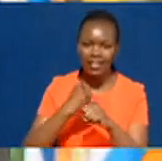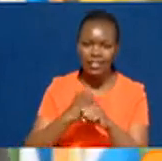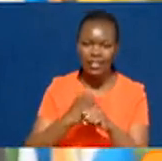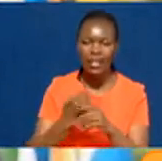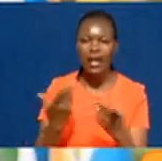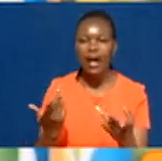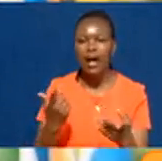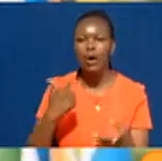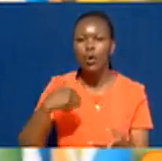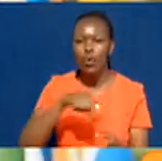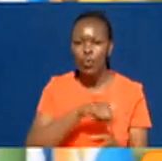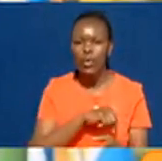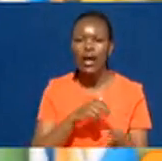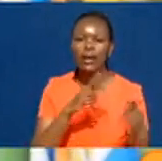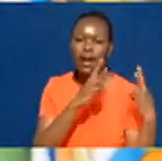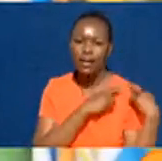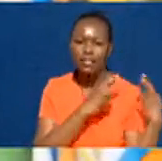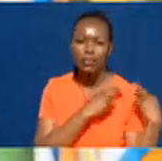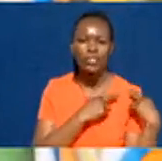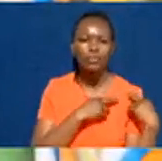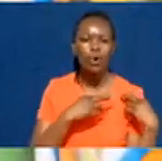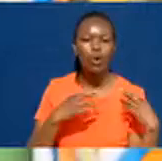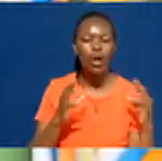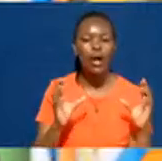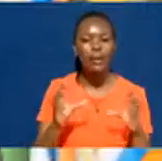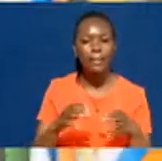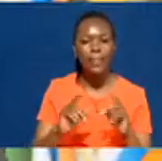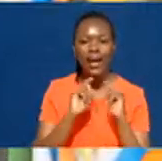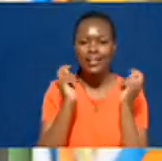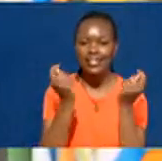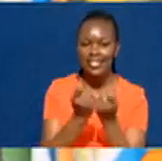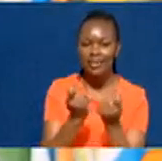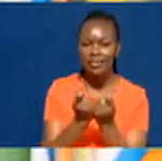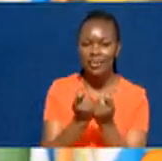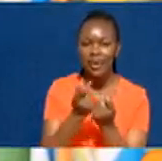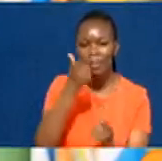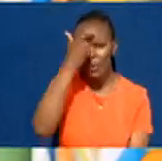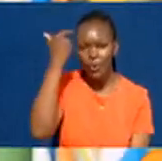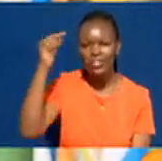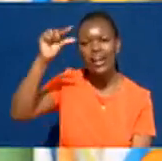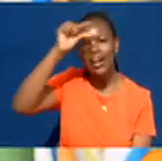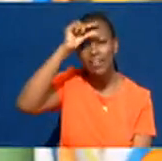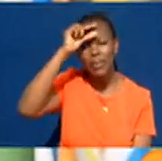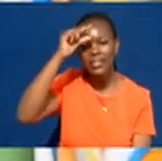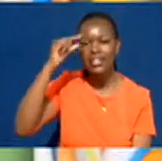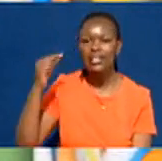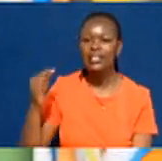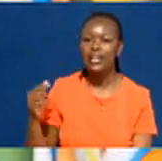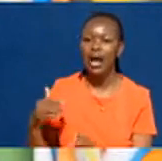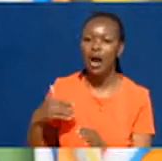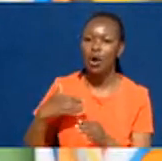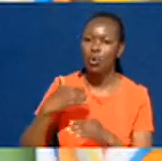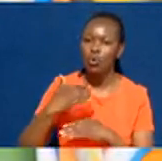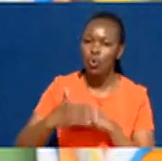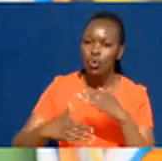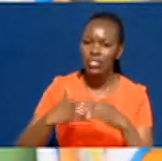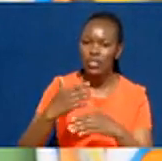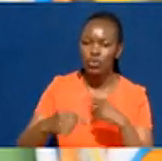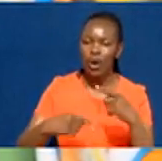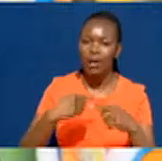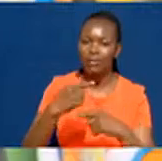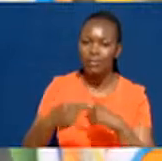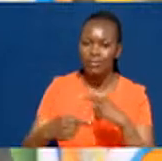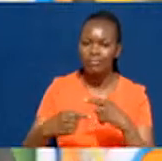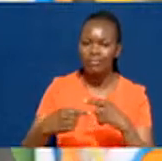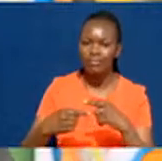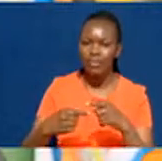We are a very responsible people. Government is a continuous enterprise, and we will